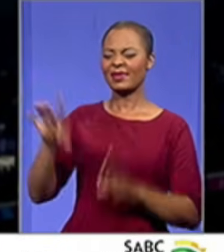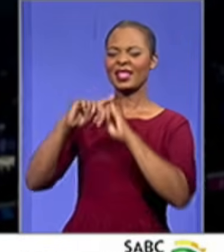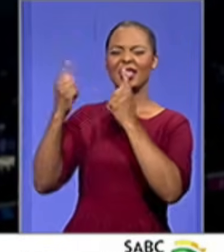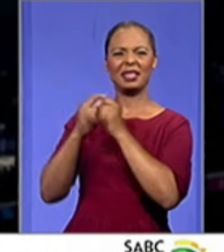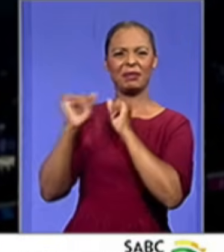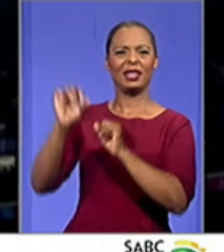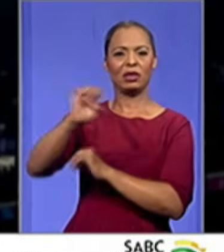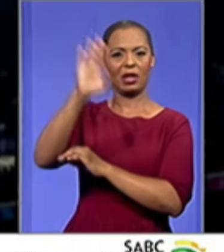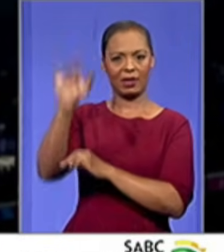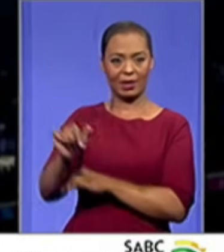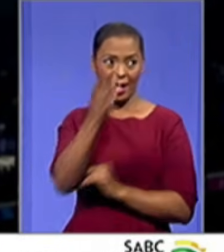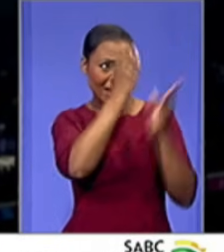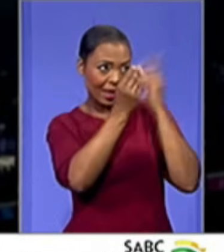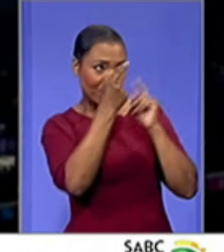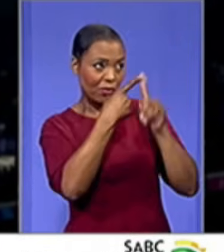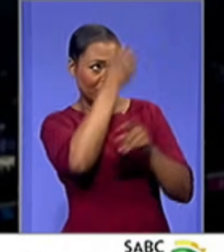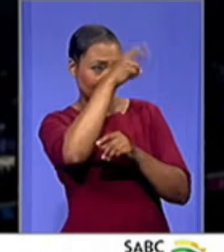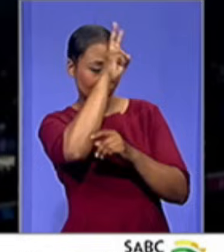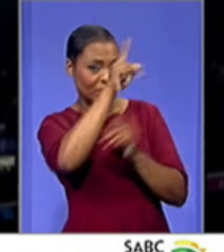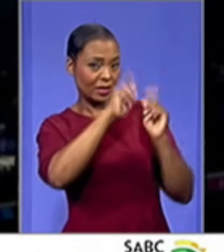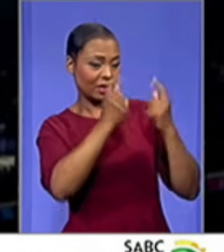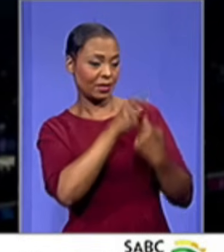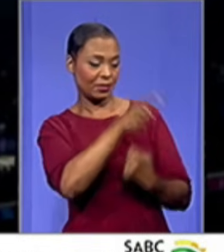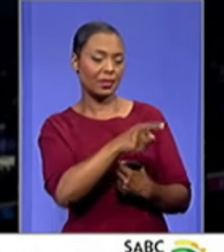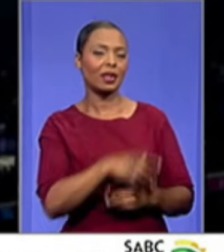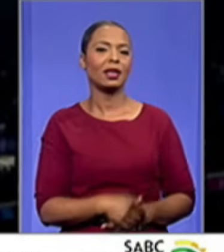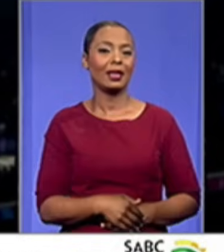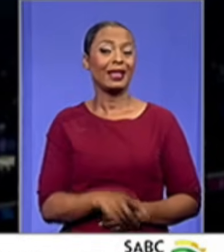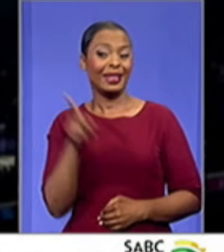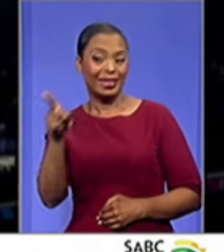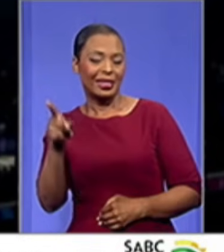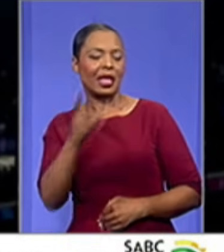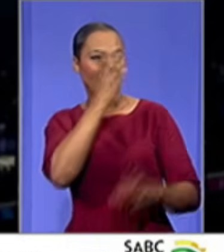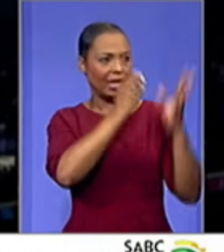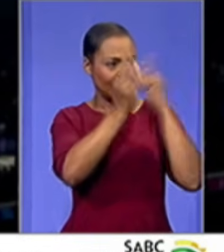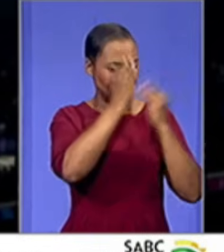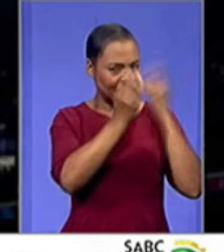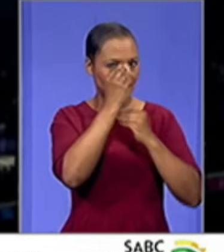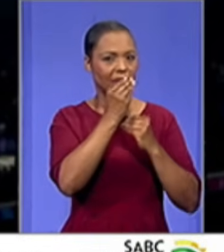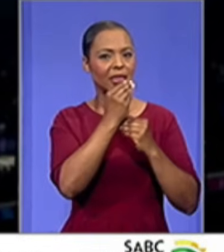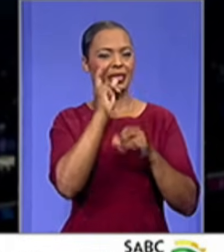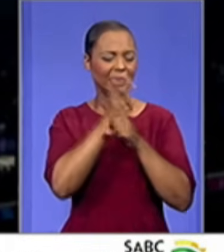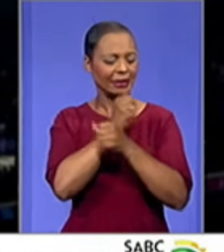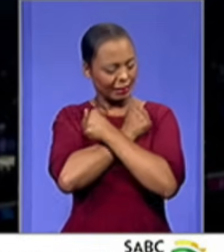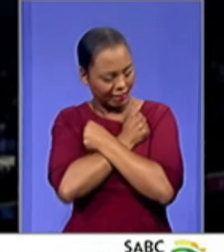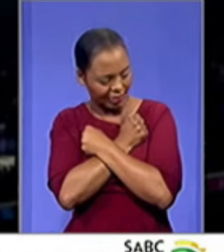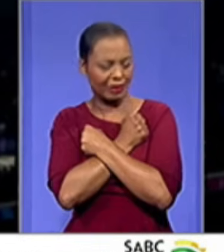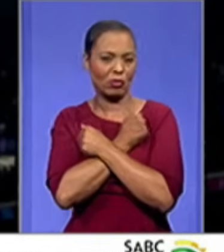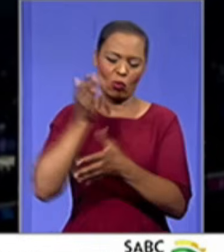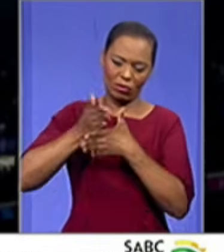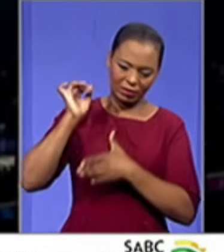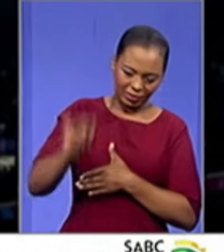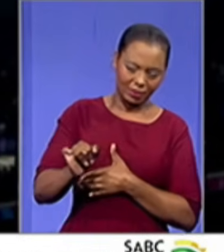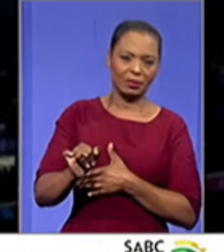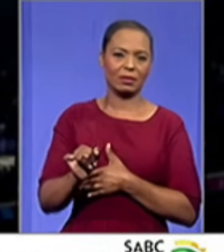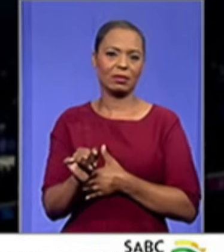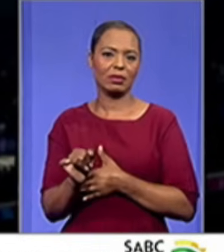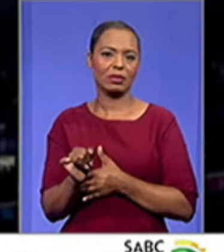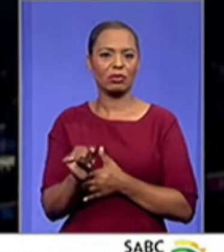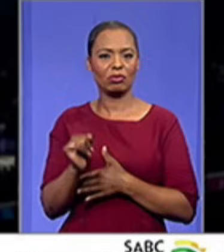Borwa di ka ithutang sone go tswa fa ke gore ba tshwanetse go nna le lerato, boineelo mo go se ba